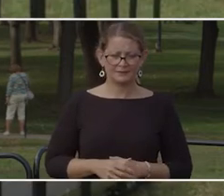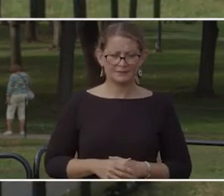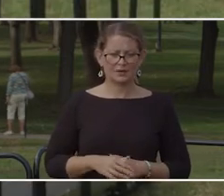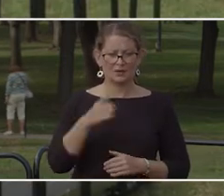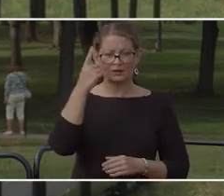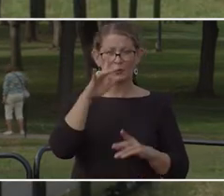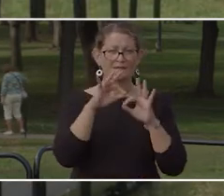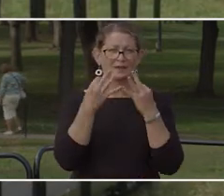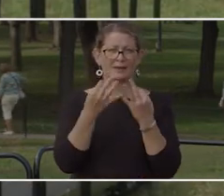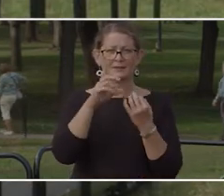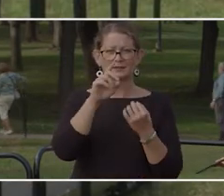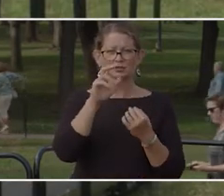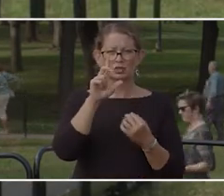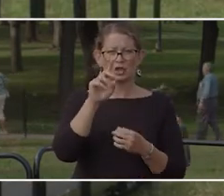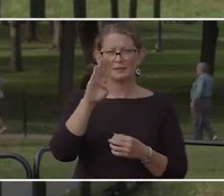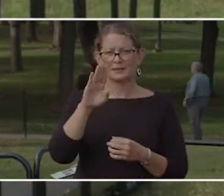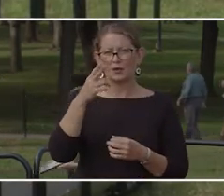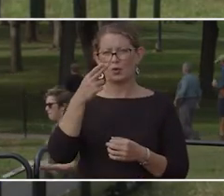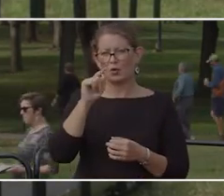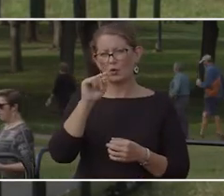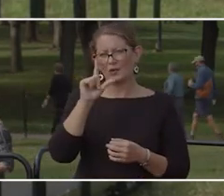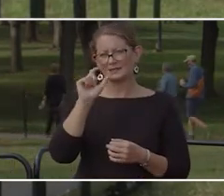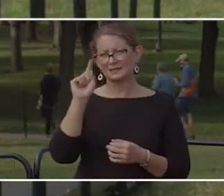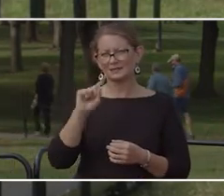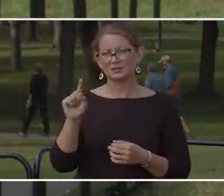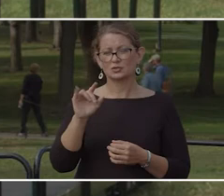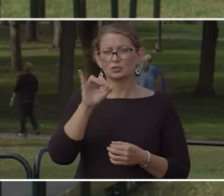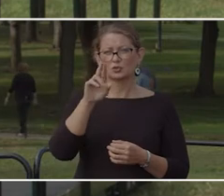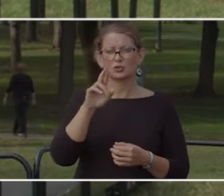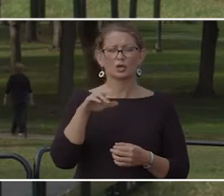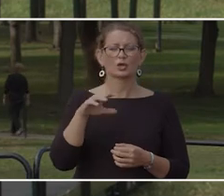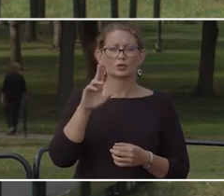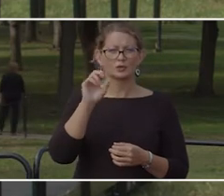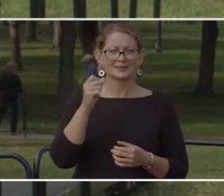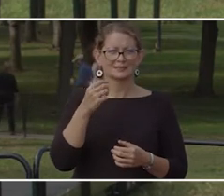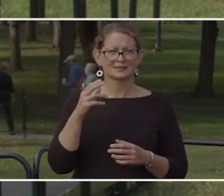On behalf of the family of Donald P. Olds, Jr., U.S. Navy, Vietnam,